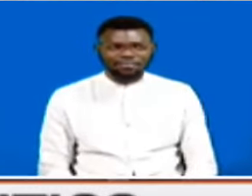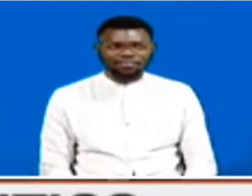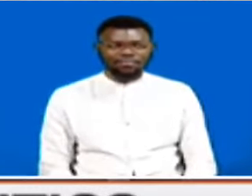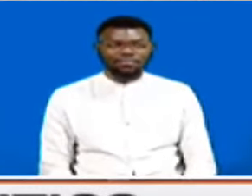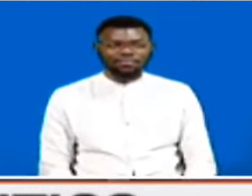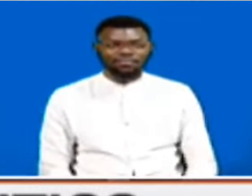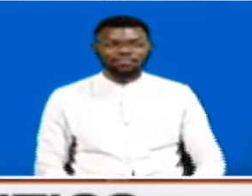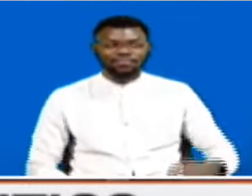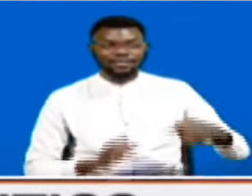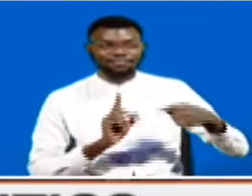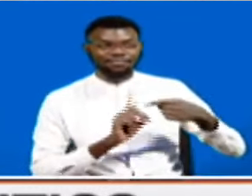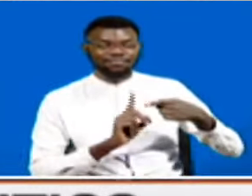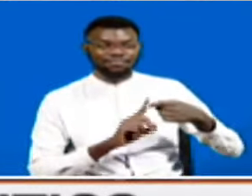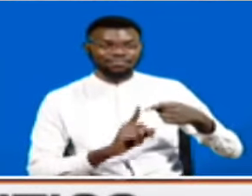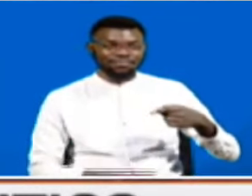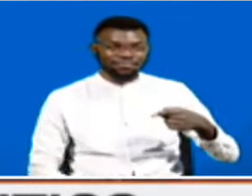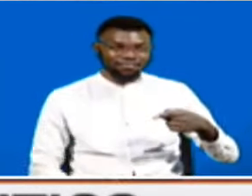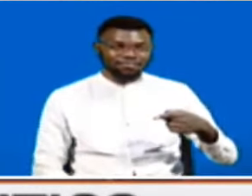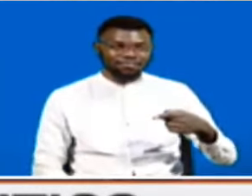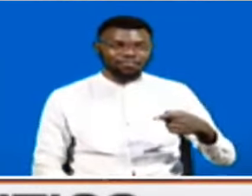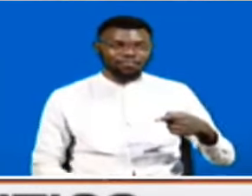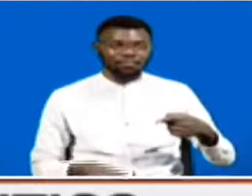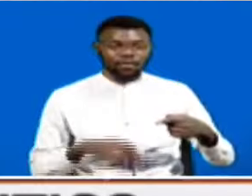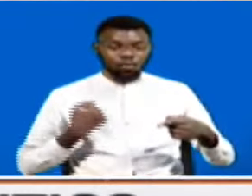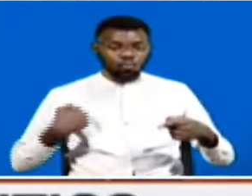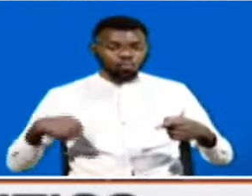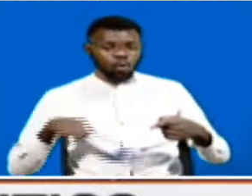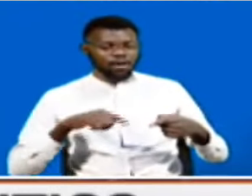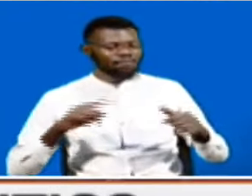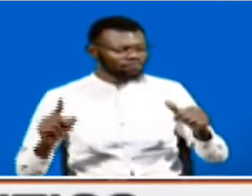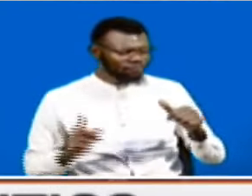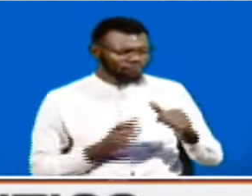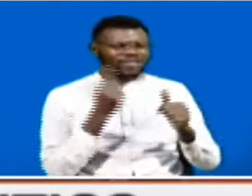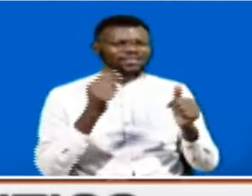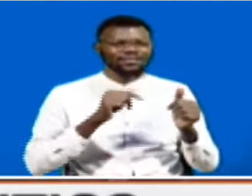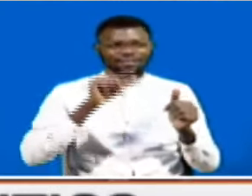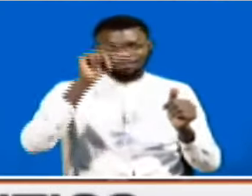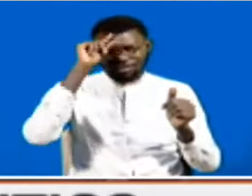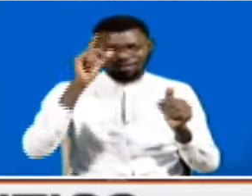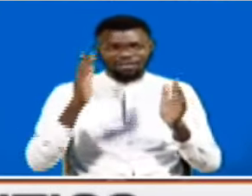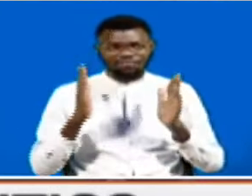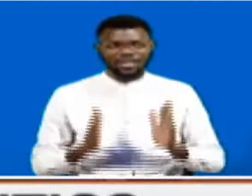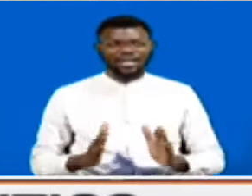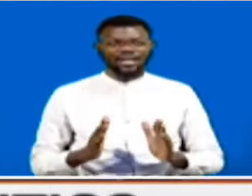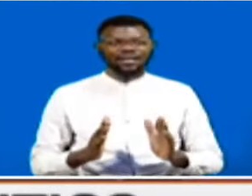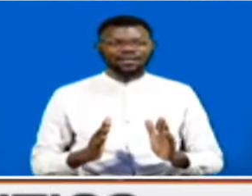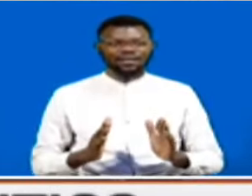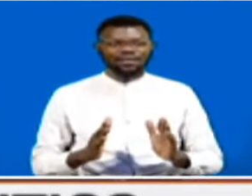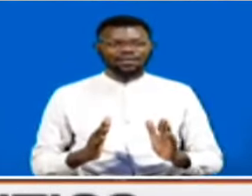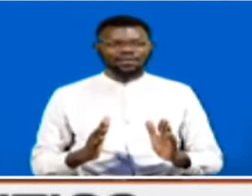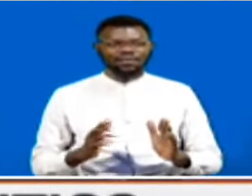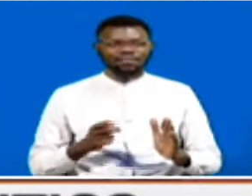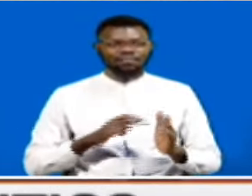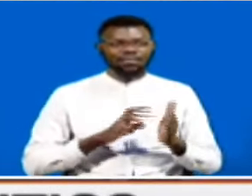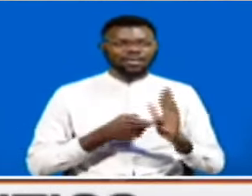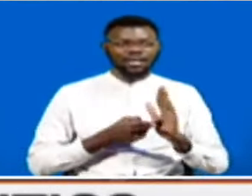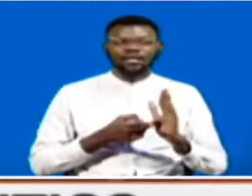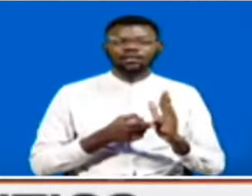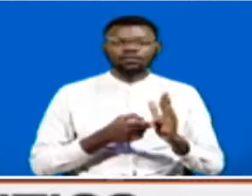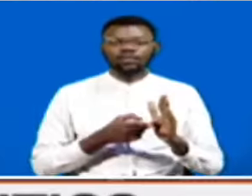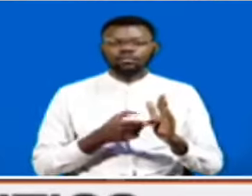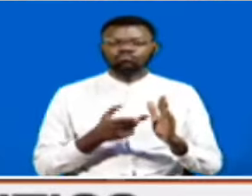First of all, we were the pioneer governors. So being pioneer governors, we had to come up with